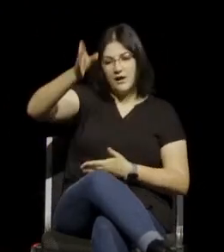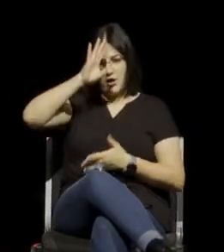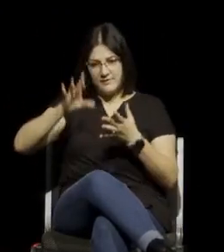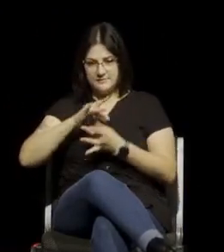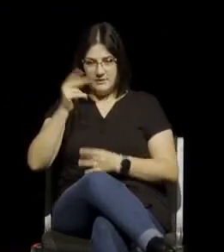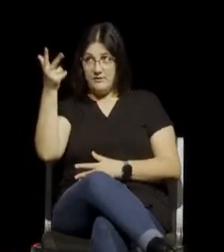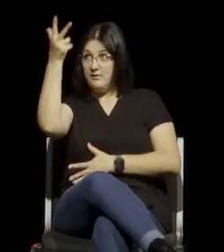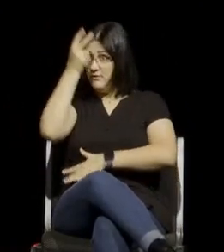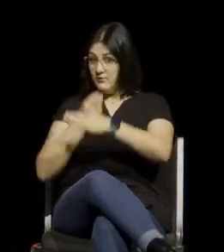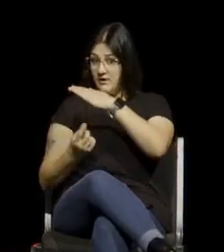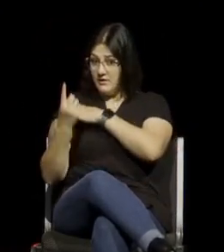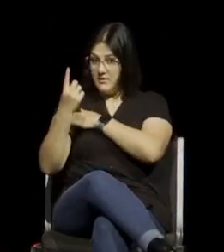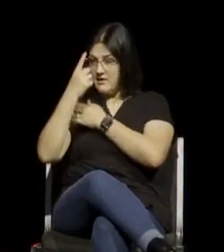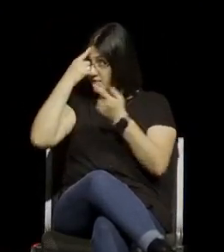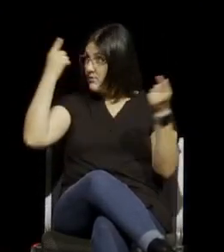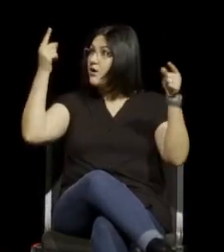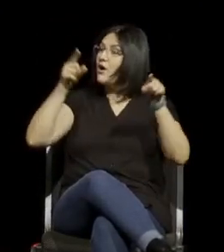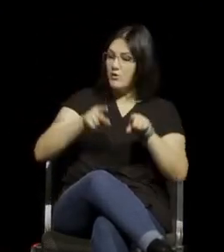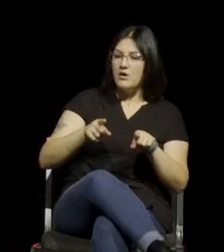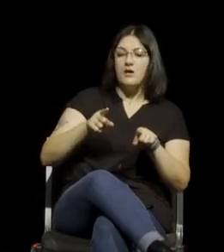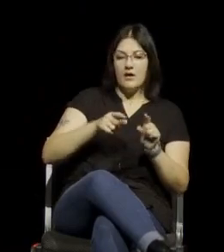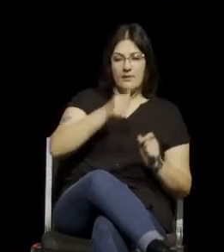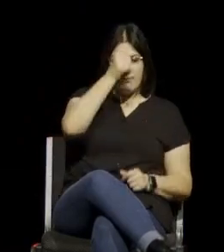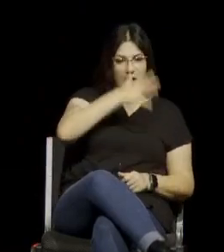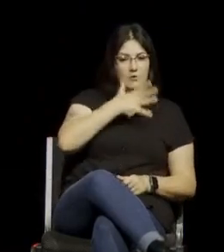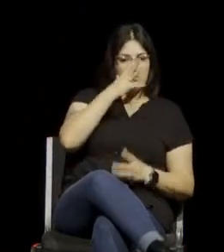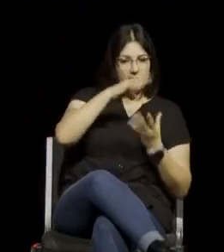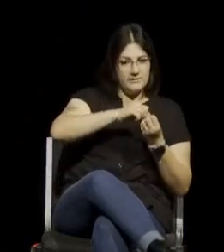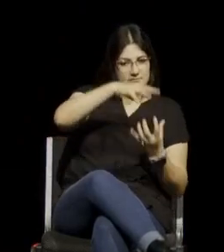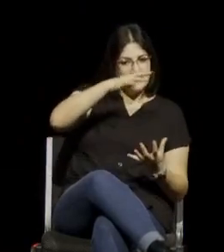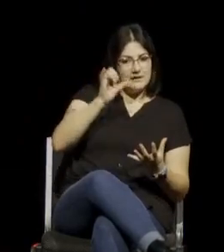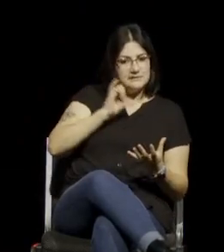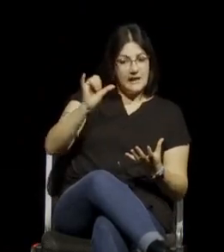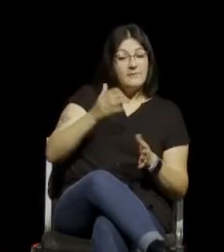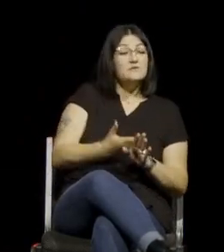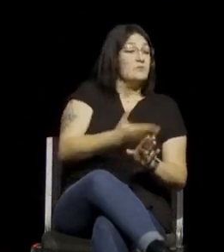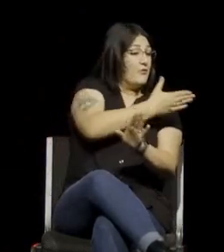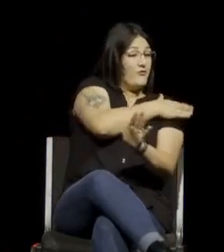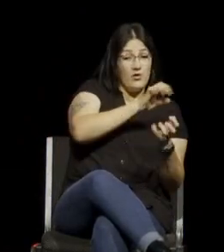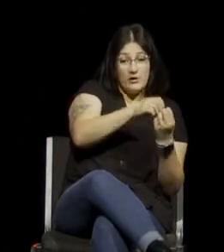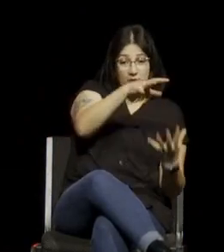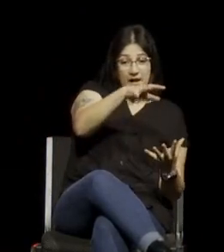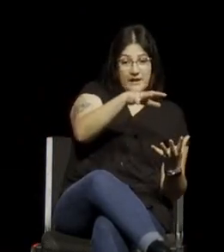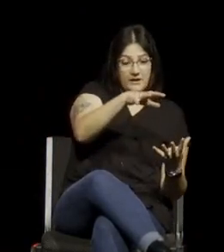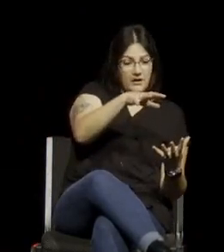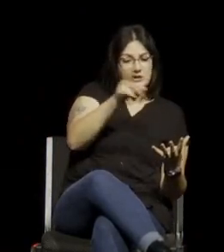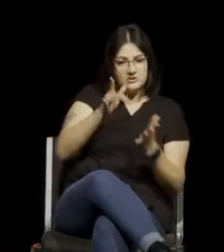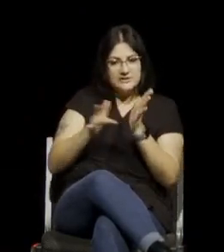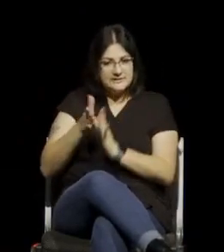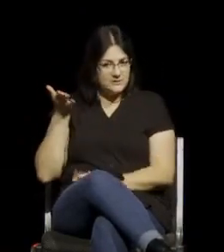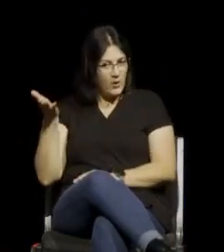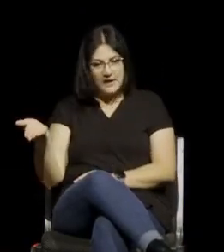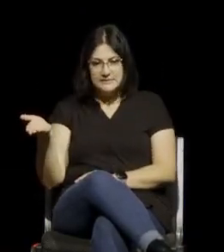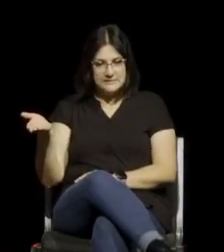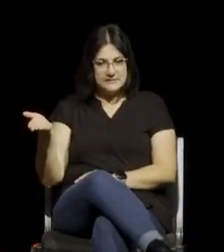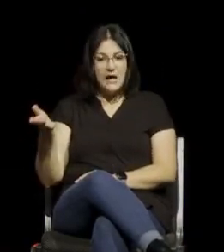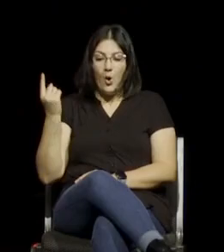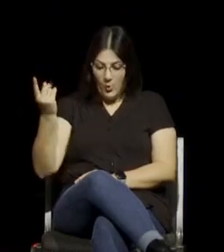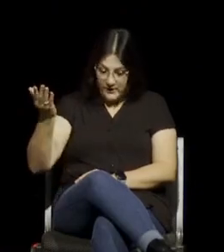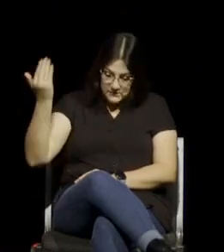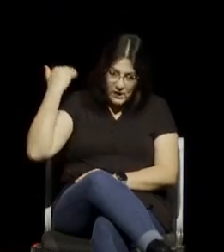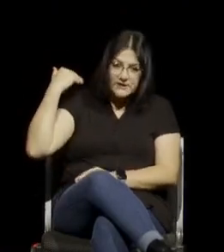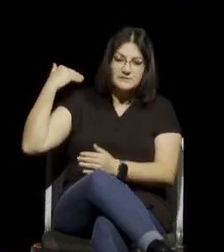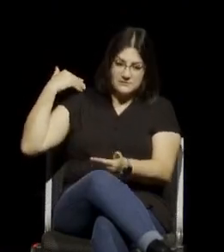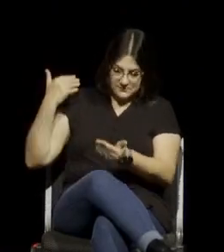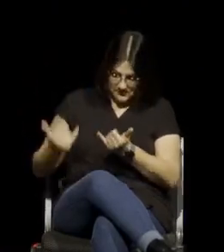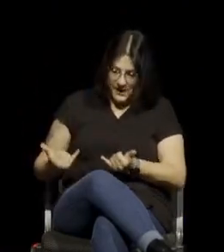they were agreeing that they were going to make man in his image. And before God created the heavens and the earth, Jesus was. And always was, always